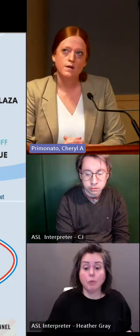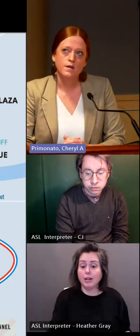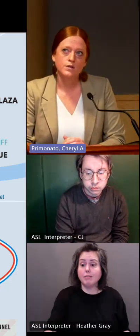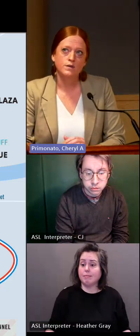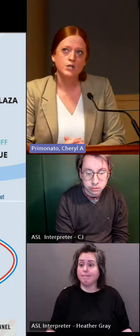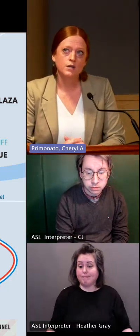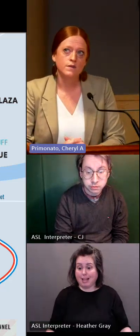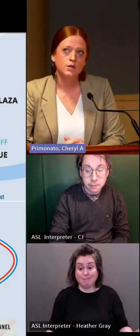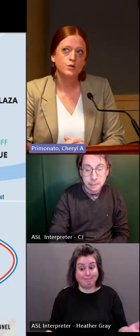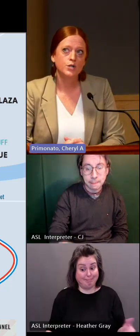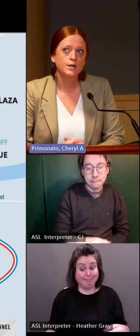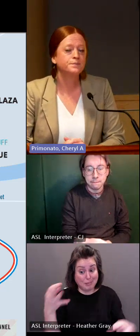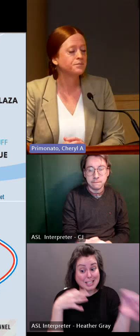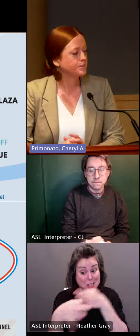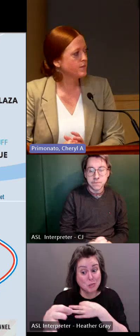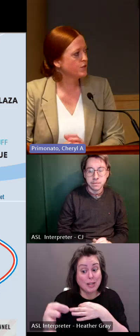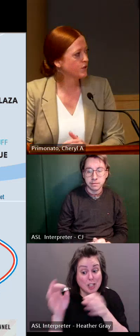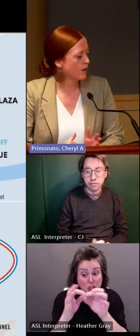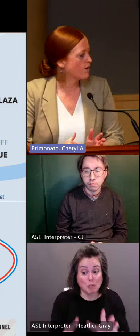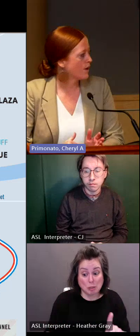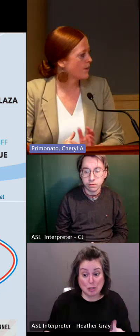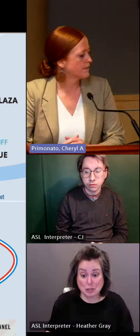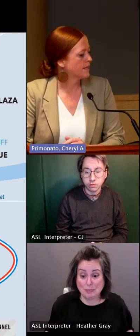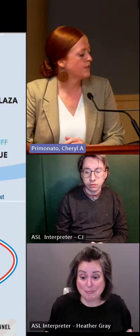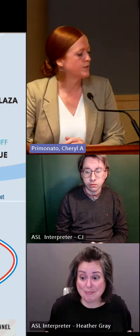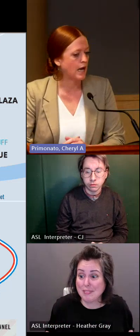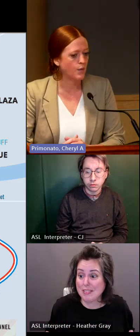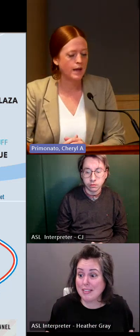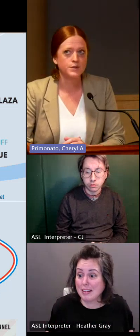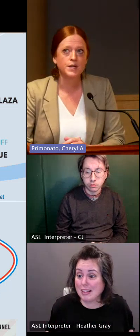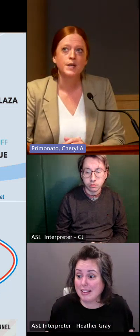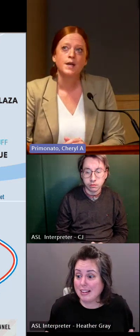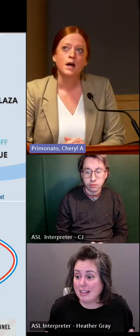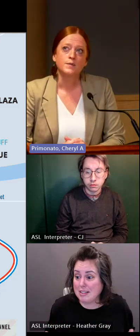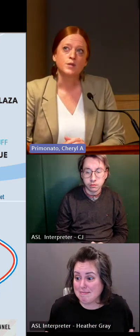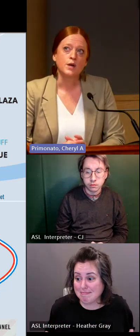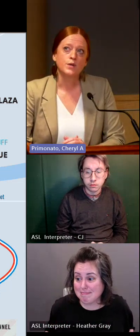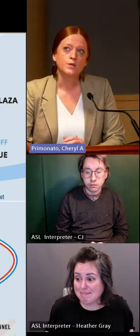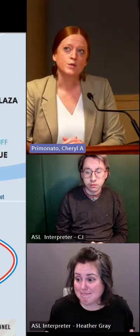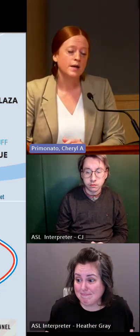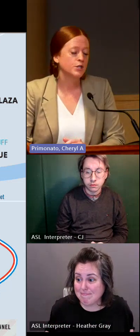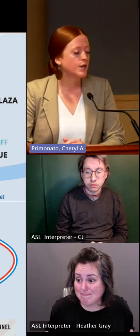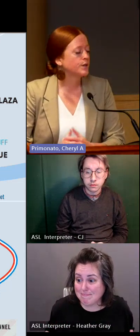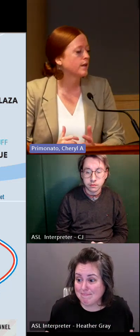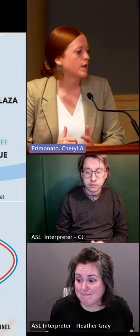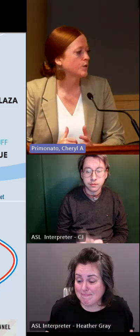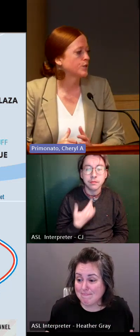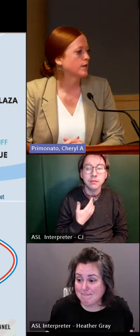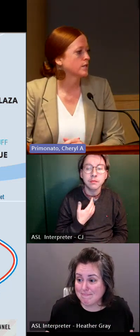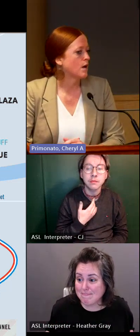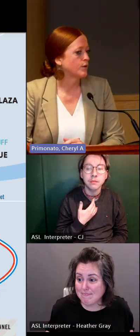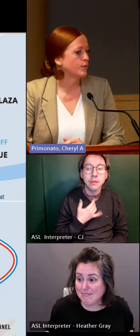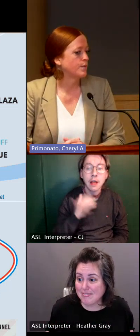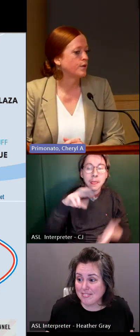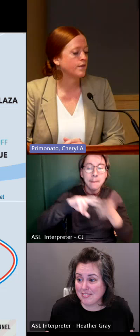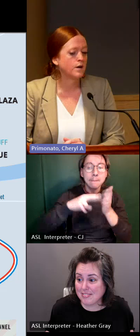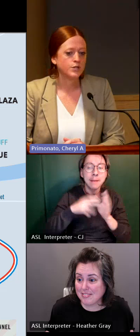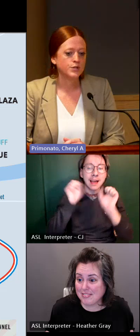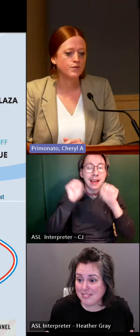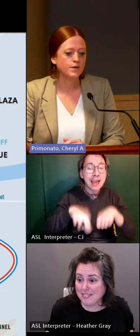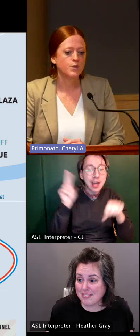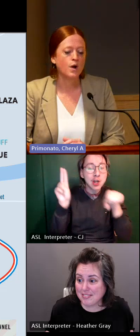for the duration of this closure so that all of our buses can use it outbound. So they will use the Wabash Tunnel and then they will turn onto Sawmill